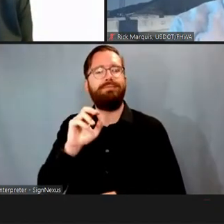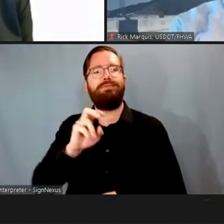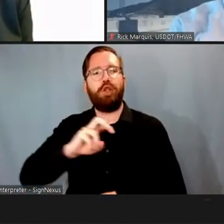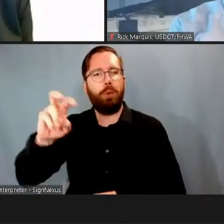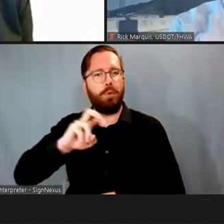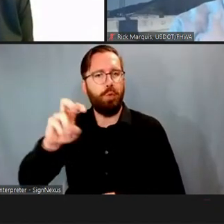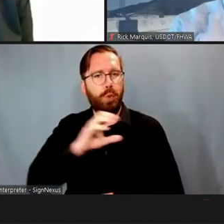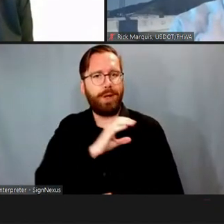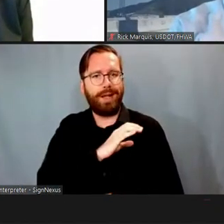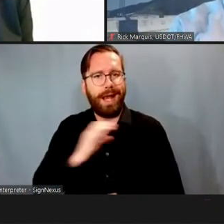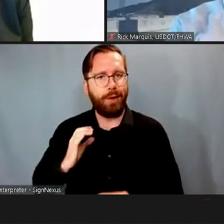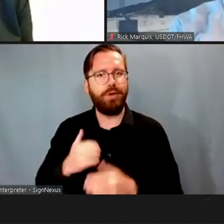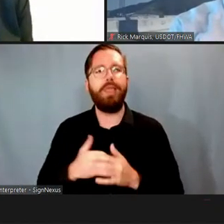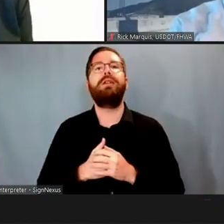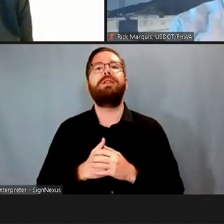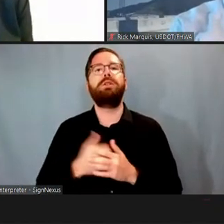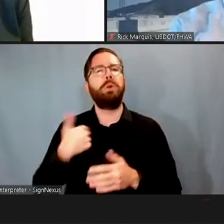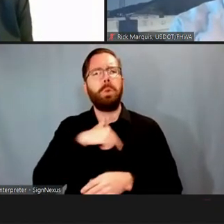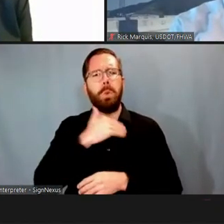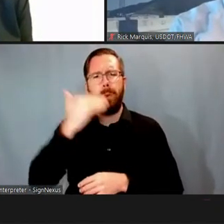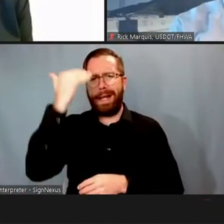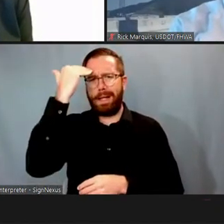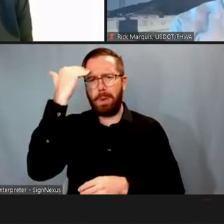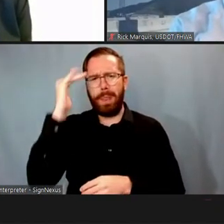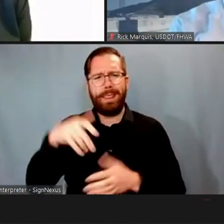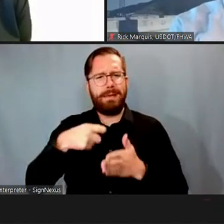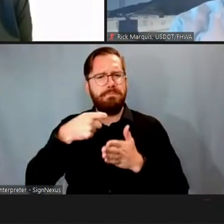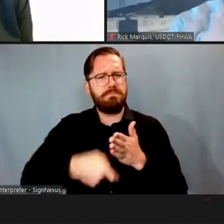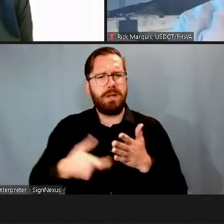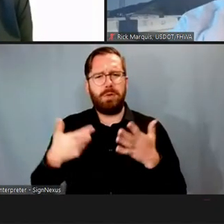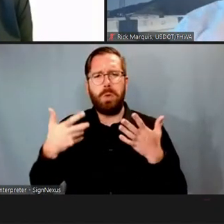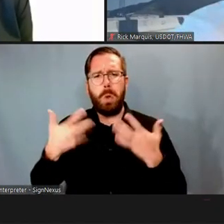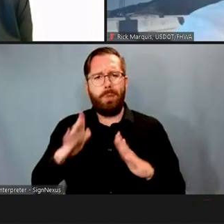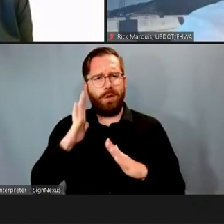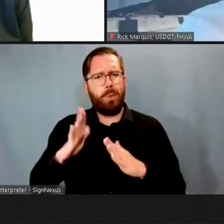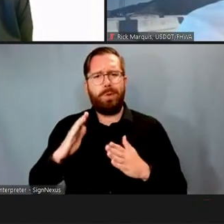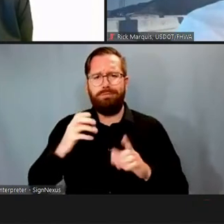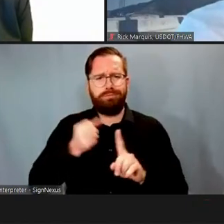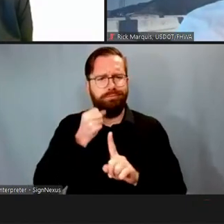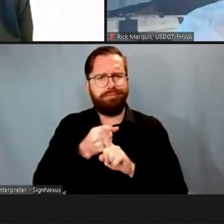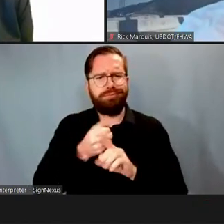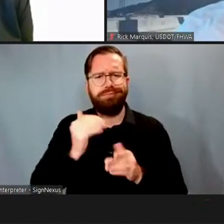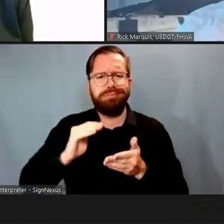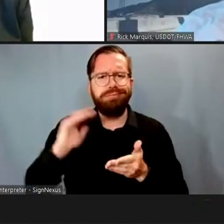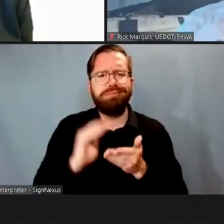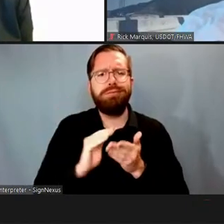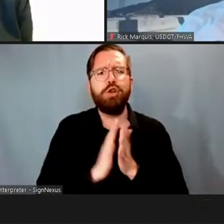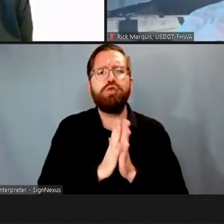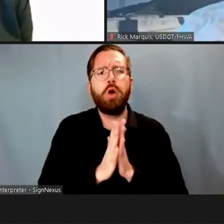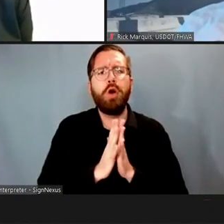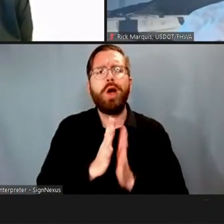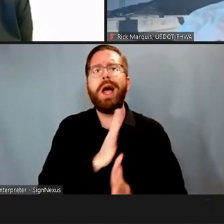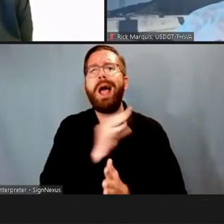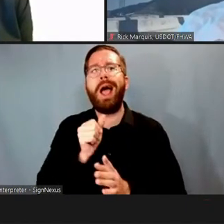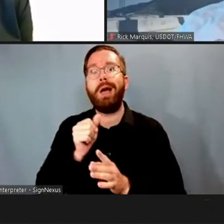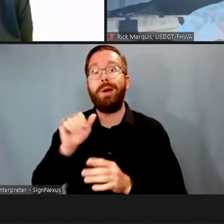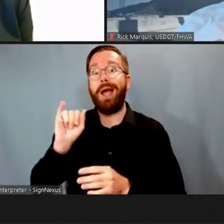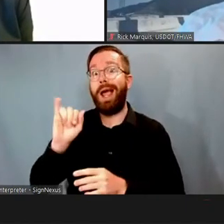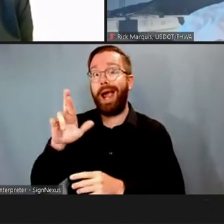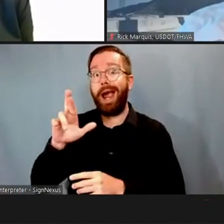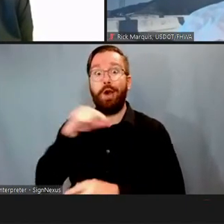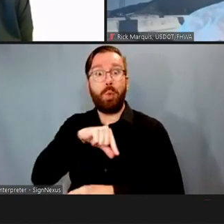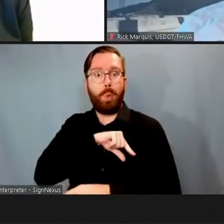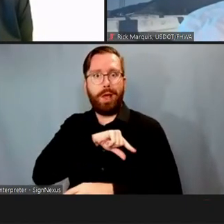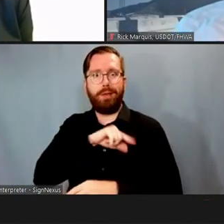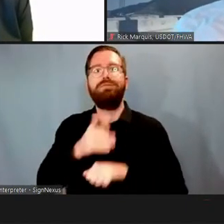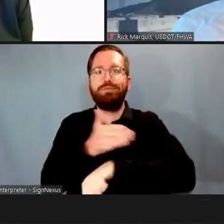knew that congestion pricing will reduce traffic improve air quality and help fight climate change more importantly the